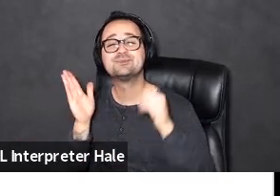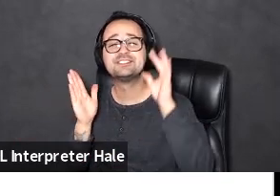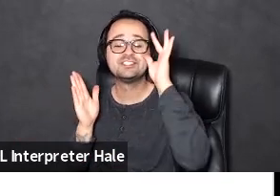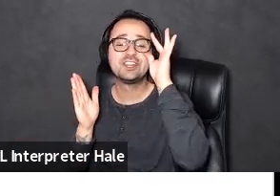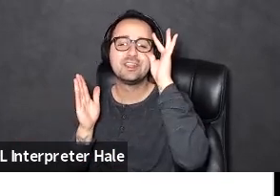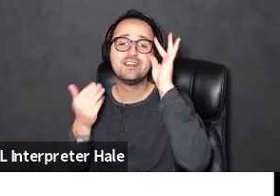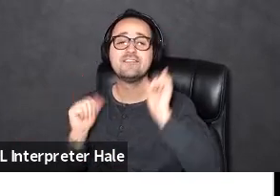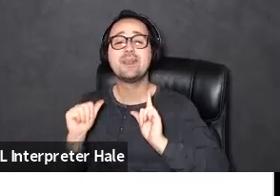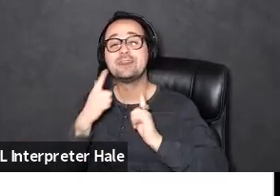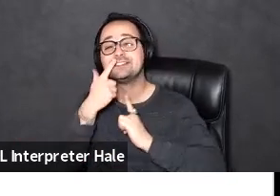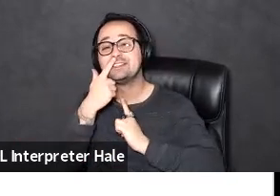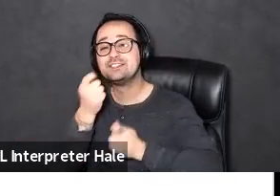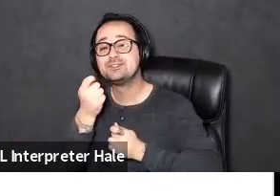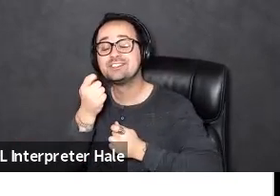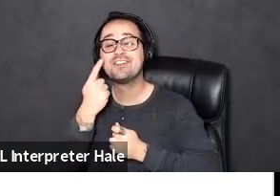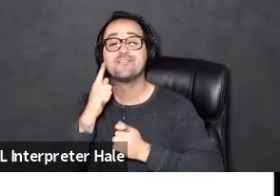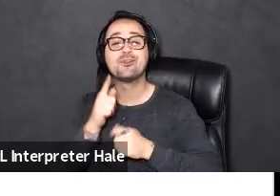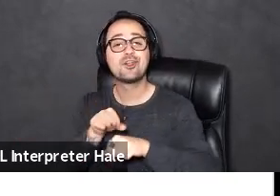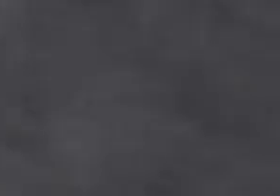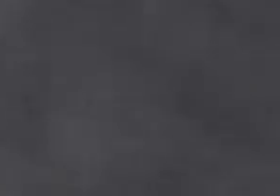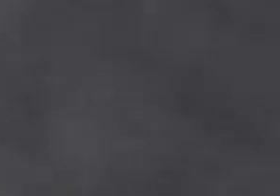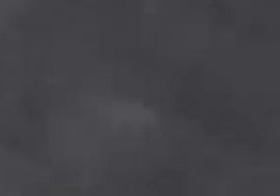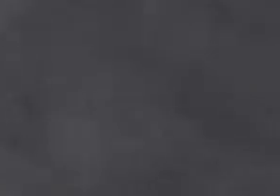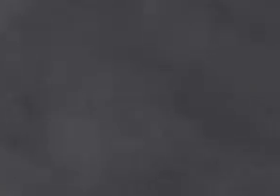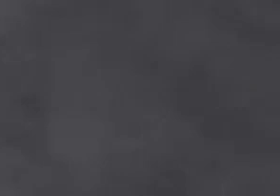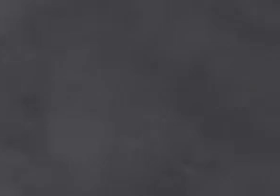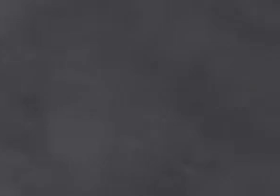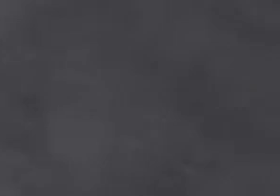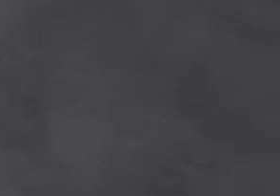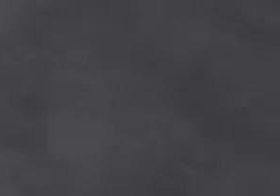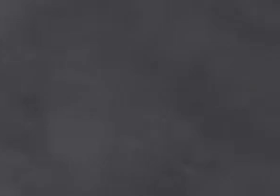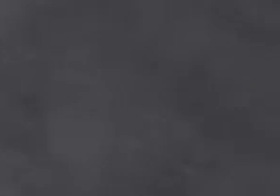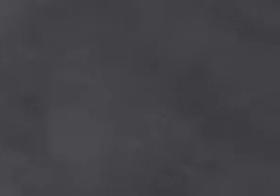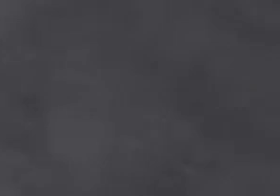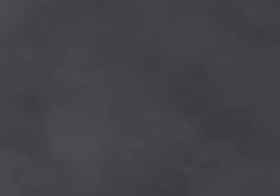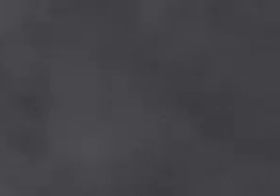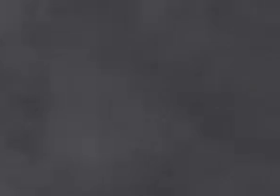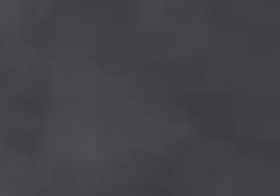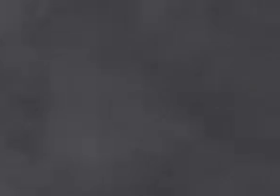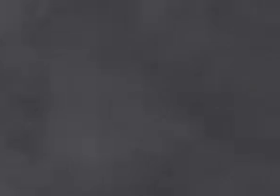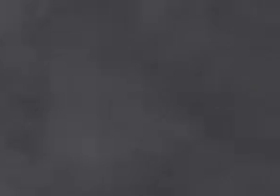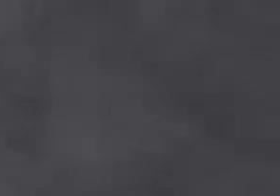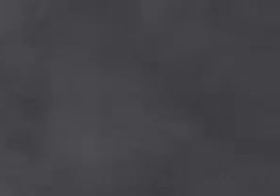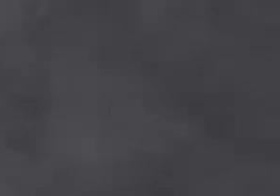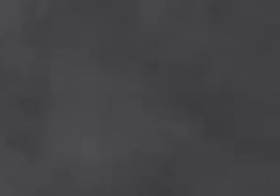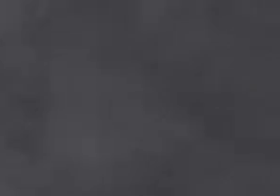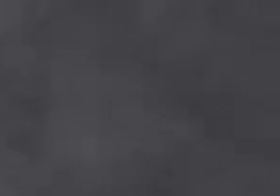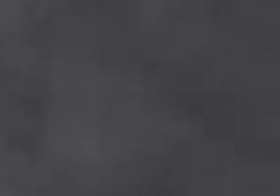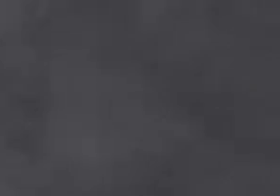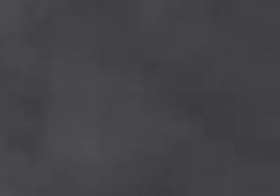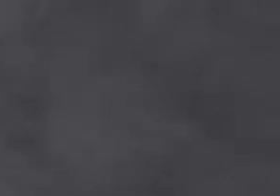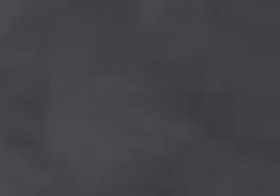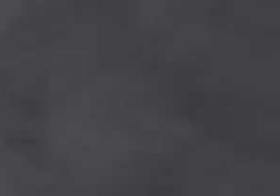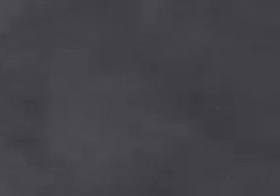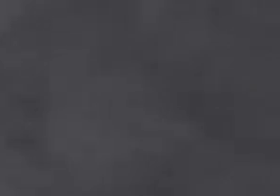anyone is interested in the consultation, you can note that in our post-webinar survey by including your email, so that we can